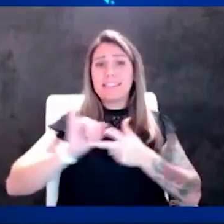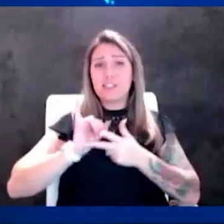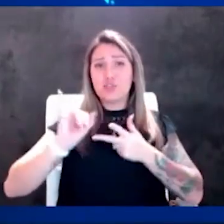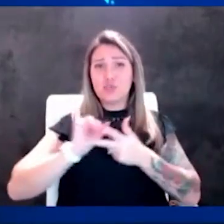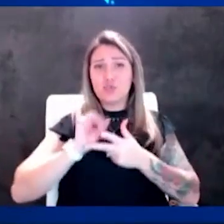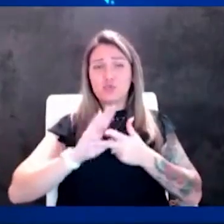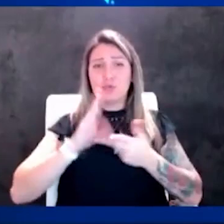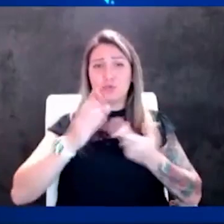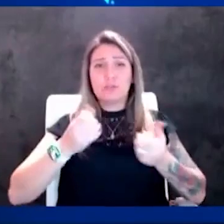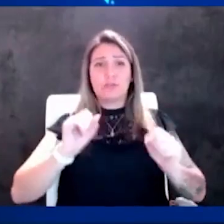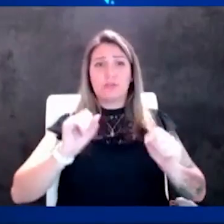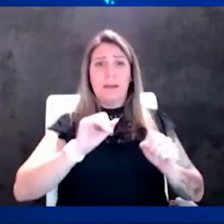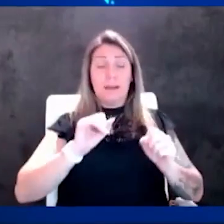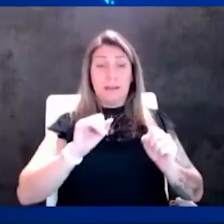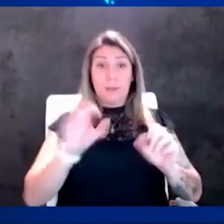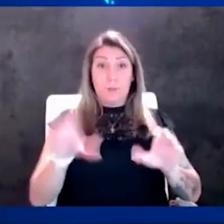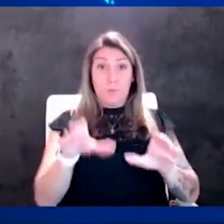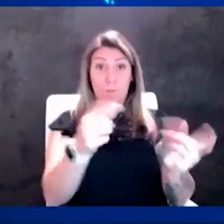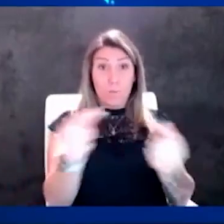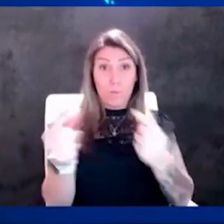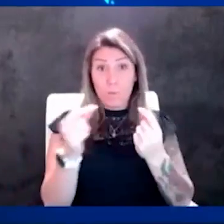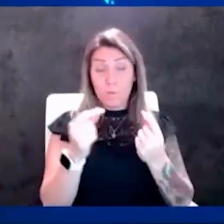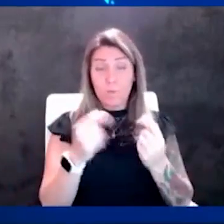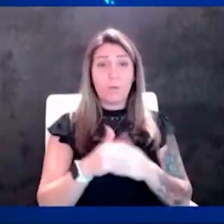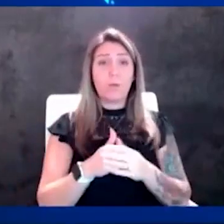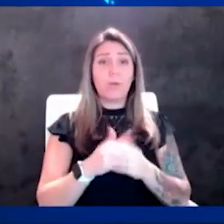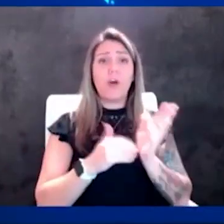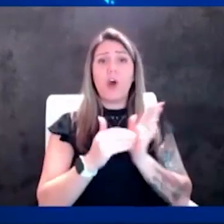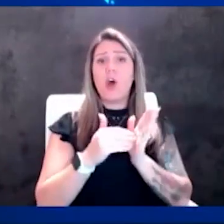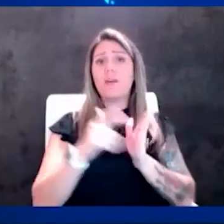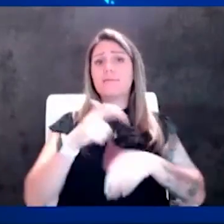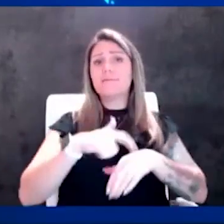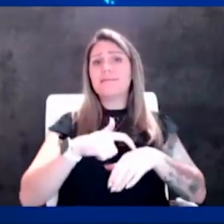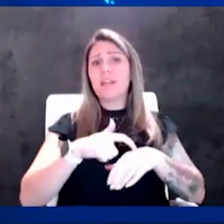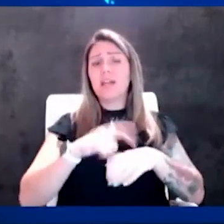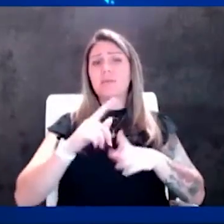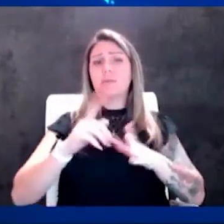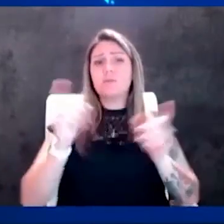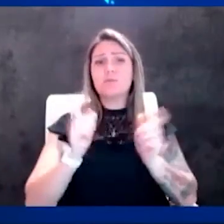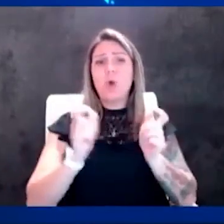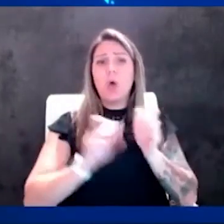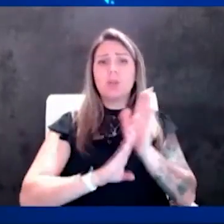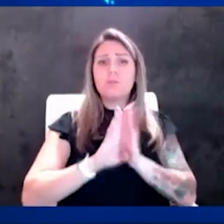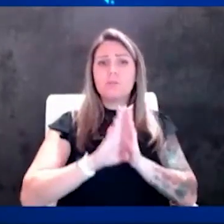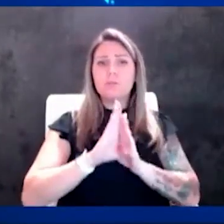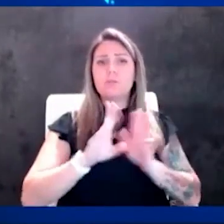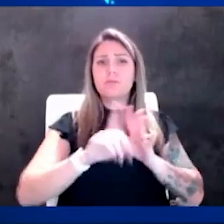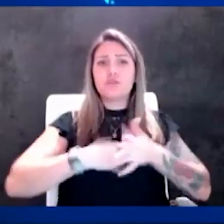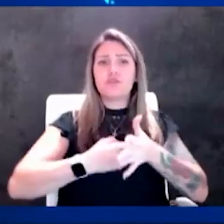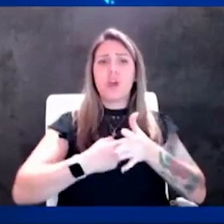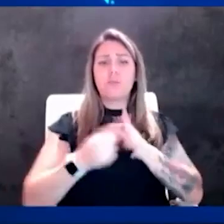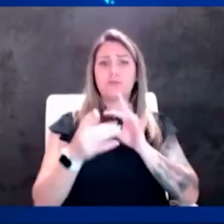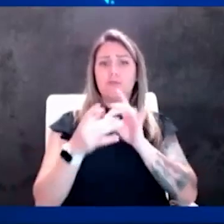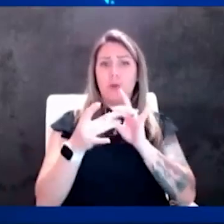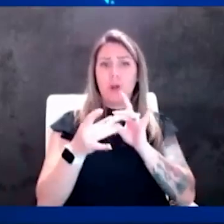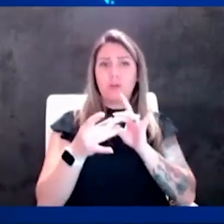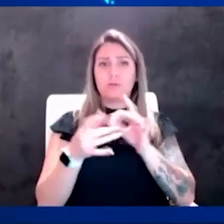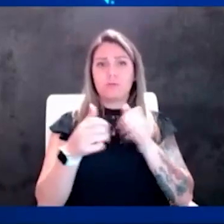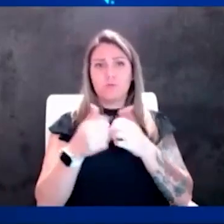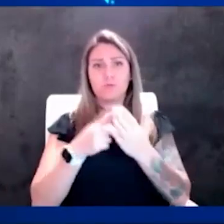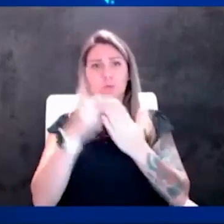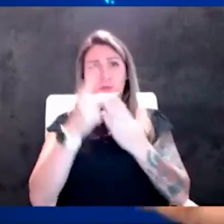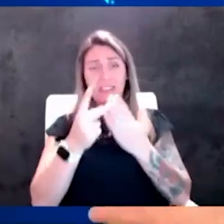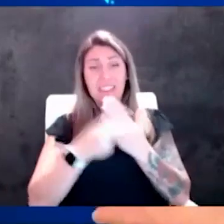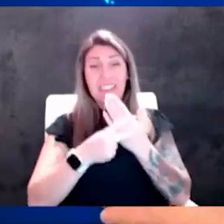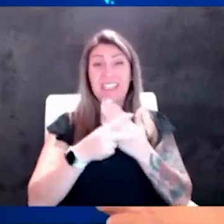things done. And oftentimes these small startups will develop a drug. There's some partnership between the problem. I mean, the cystic fibrosis, think about that.